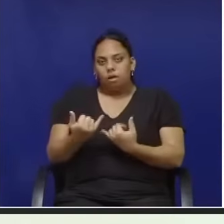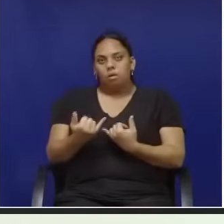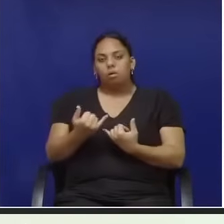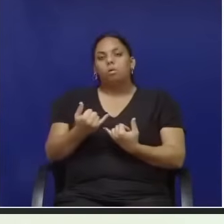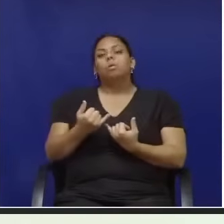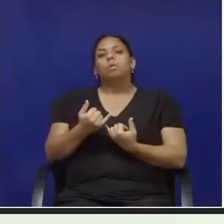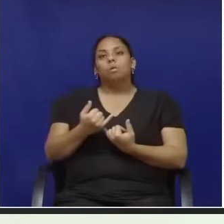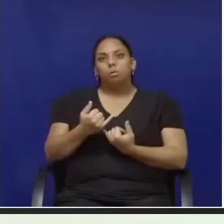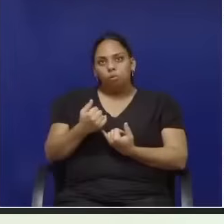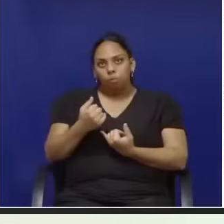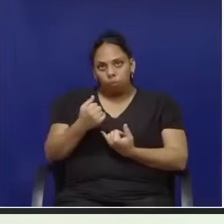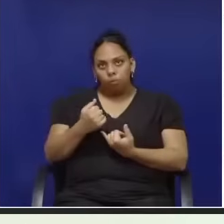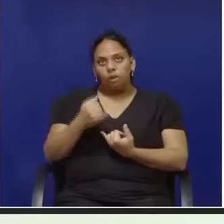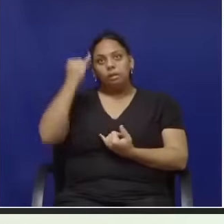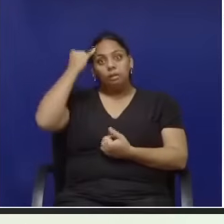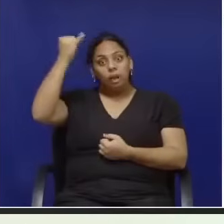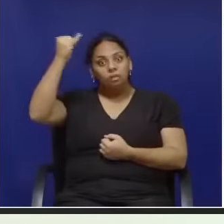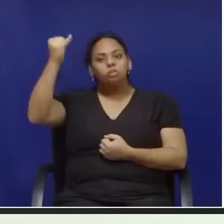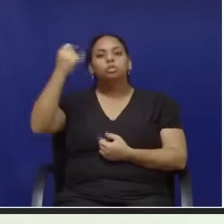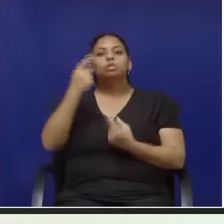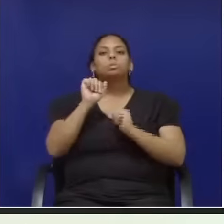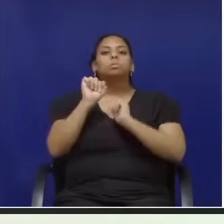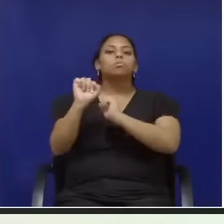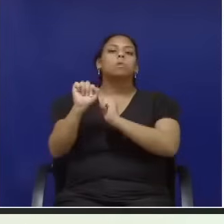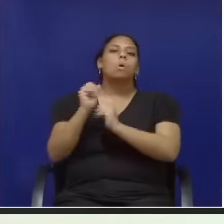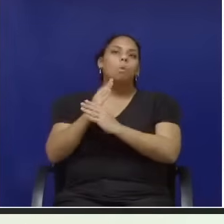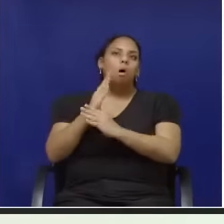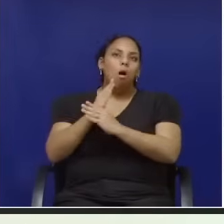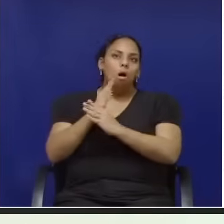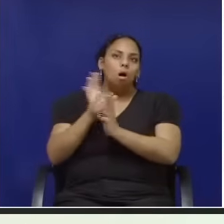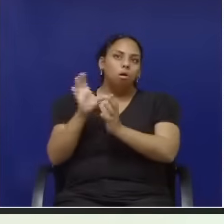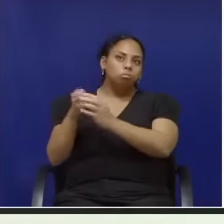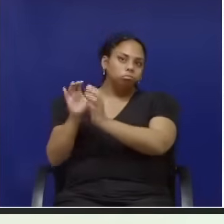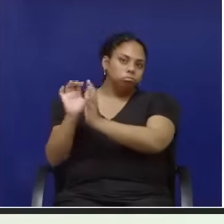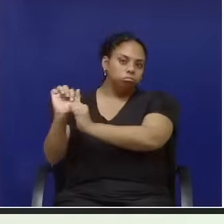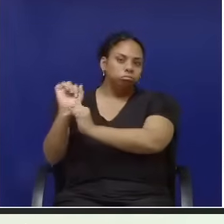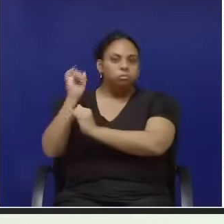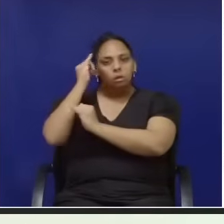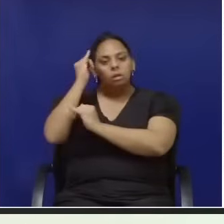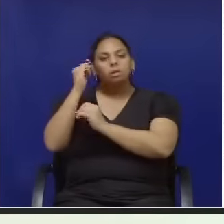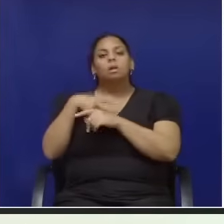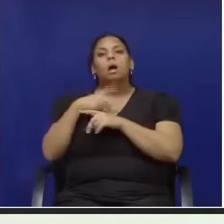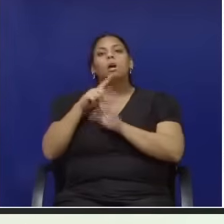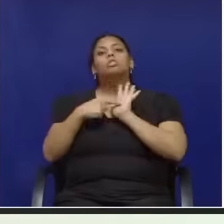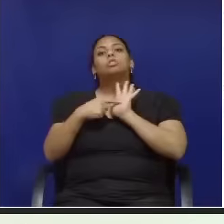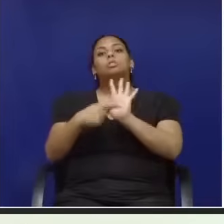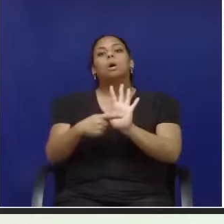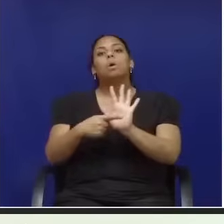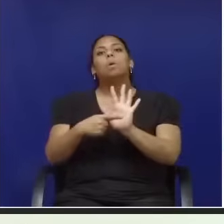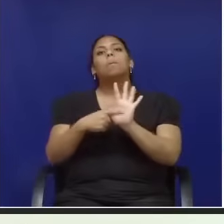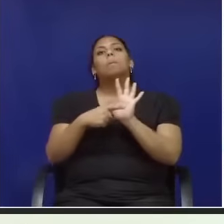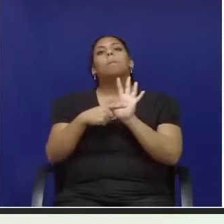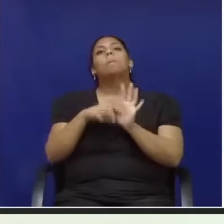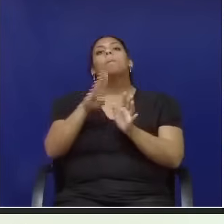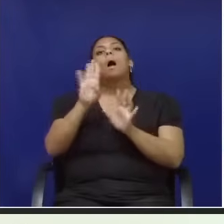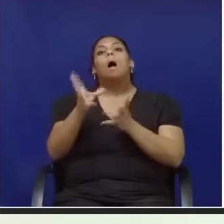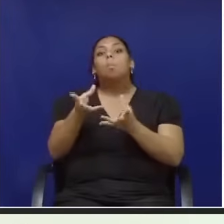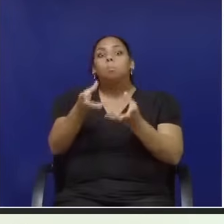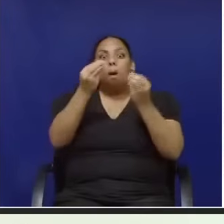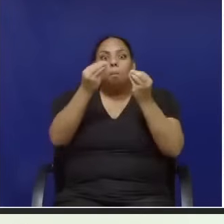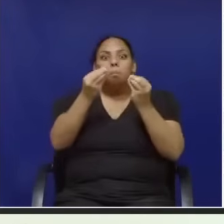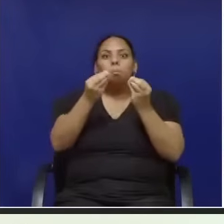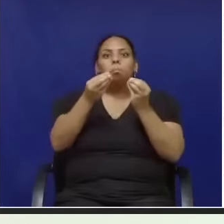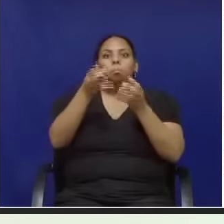place, intelligence is doing its work, and this is demonstrated by the discoveries that we made